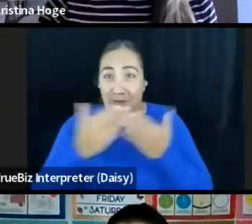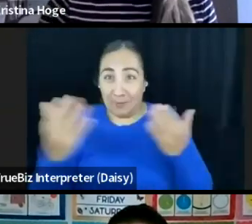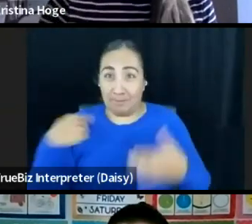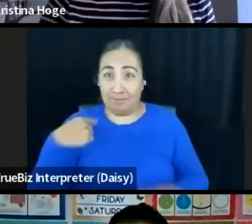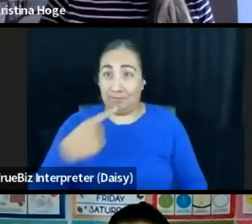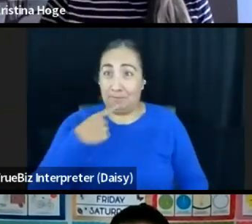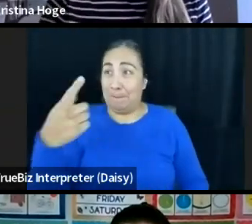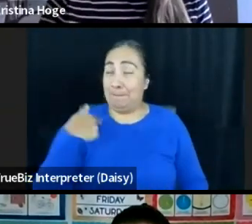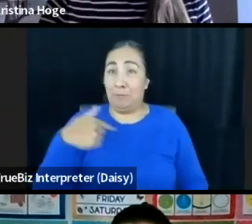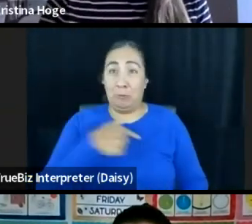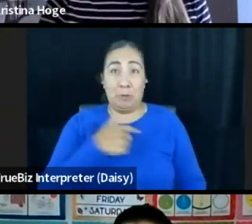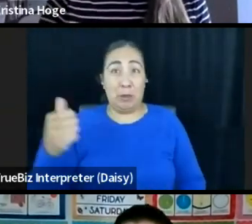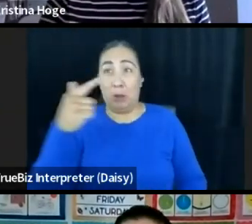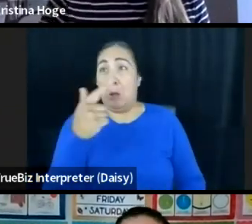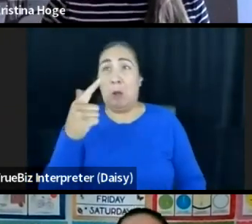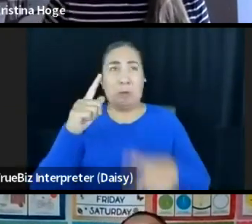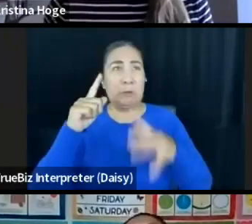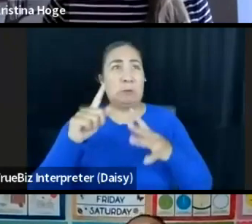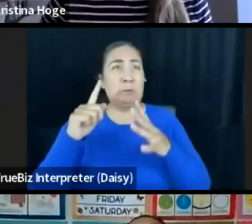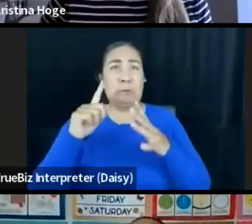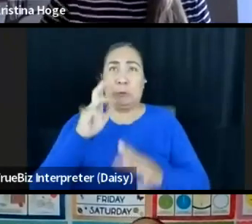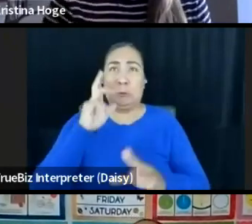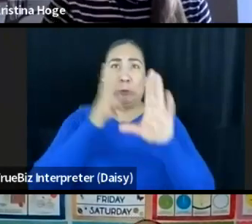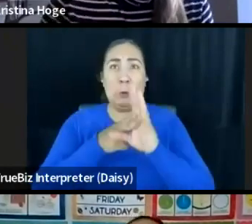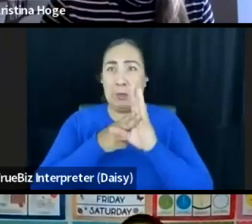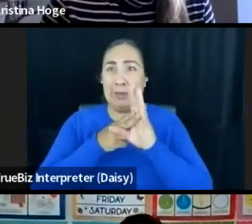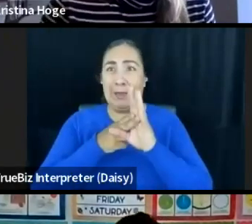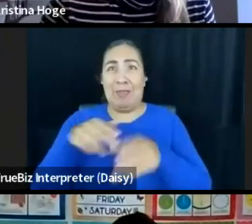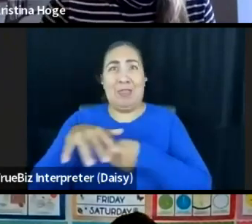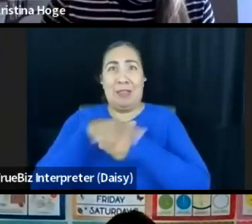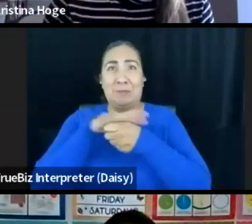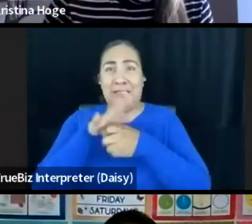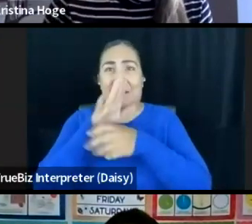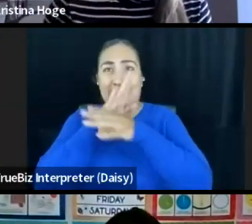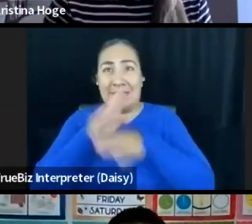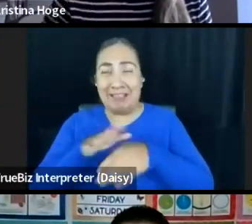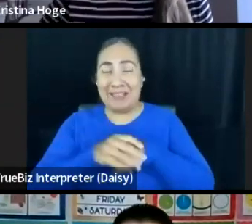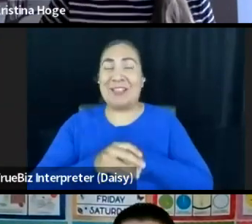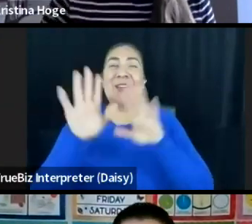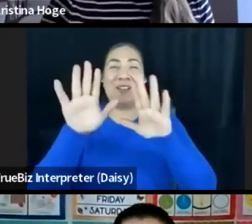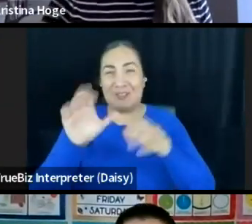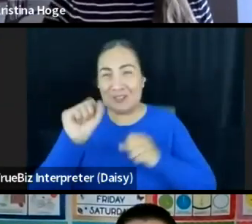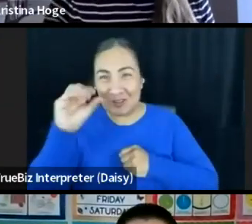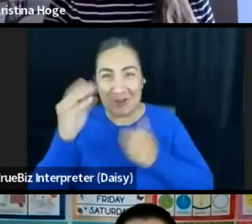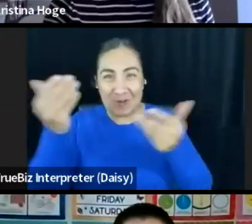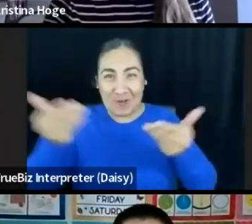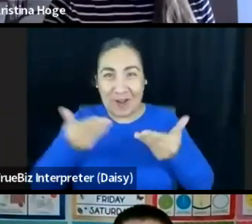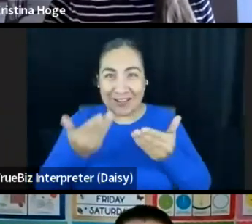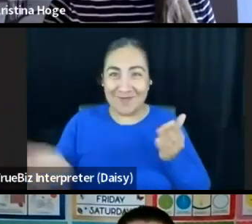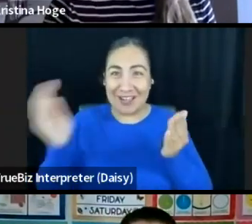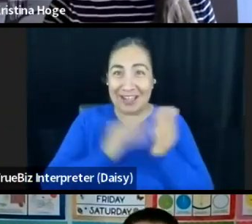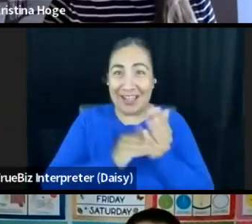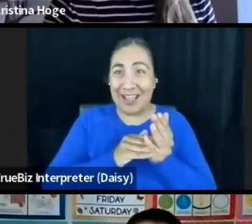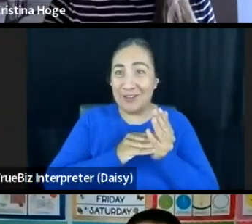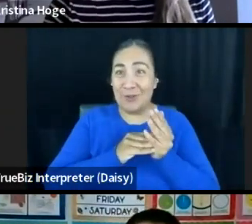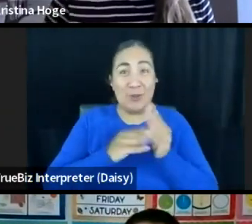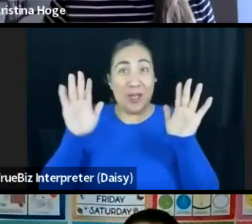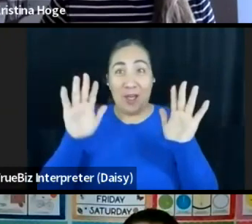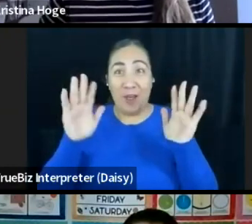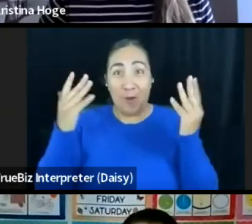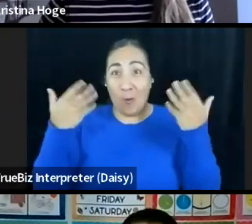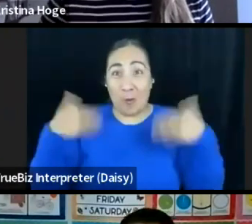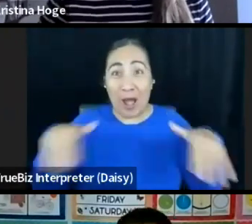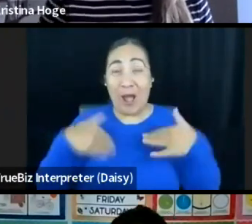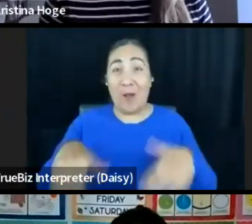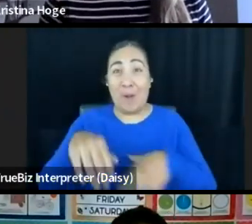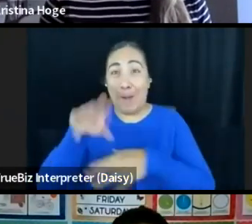the space with silence. Okay. So welcome again into the incredibly meta experience of day two